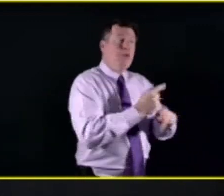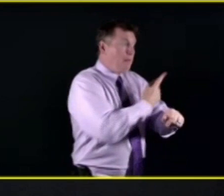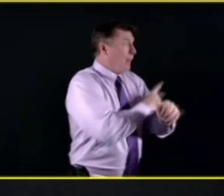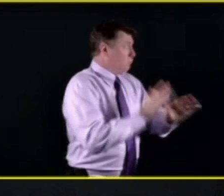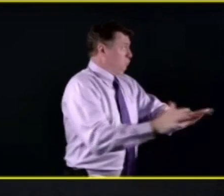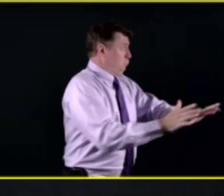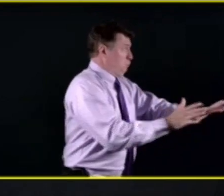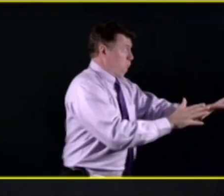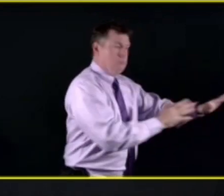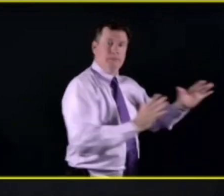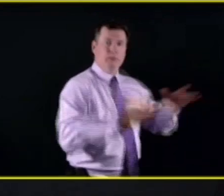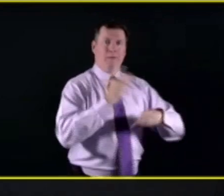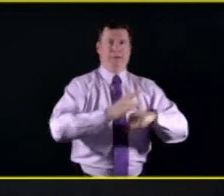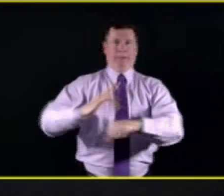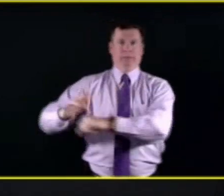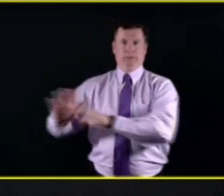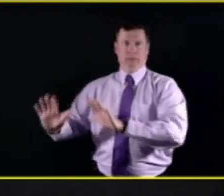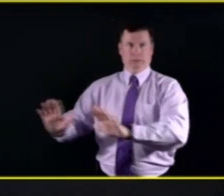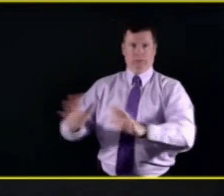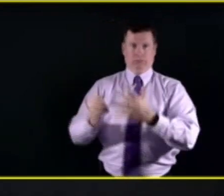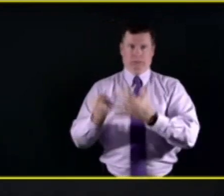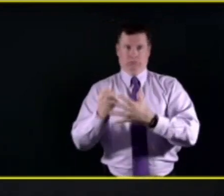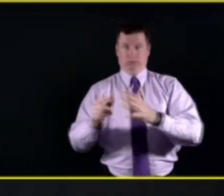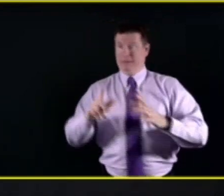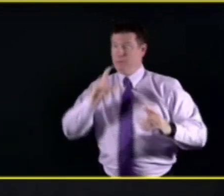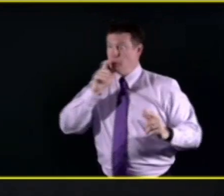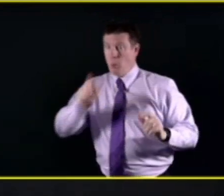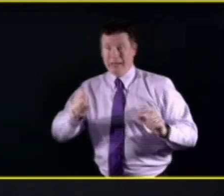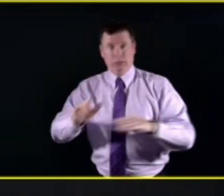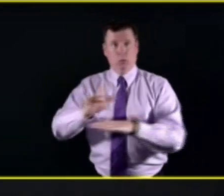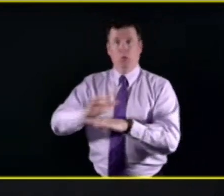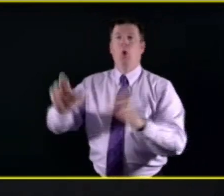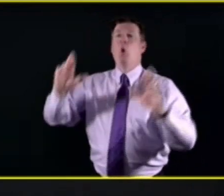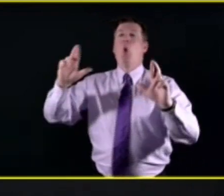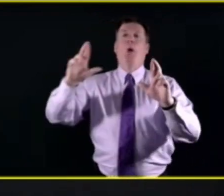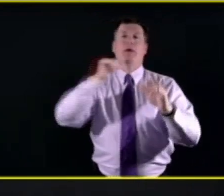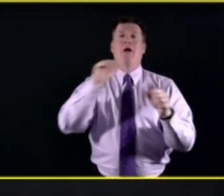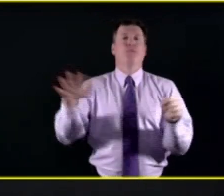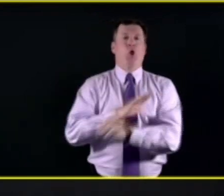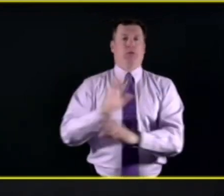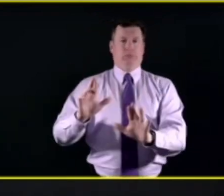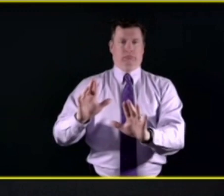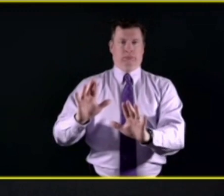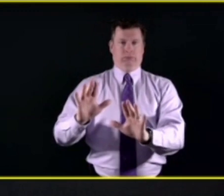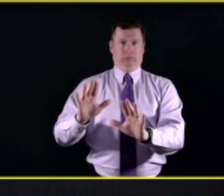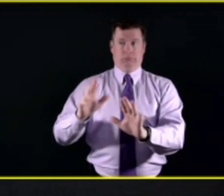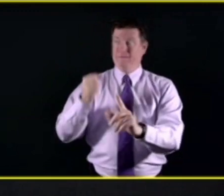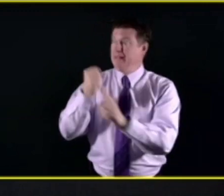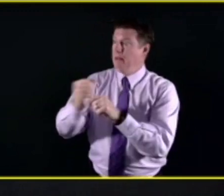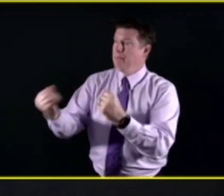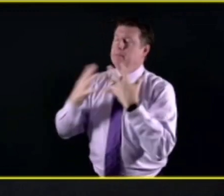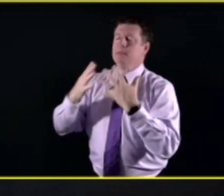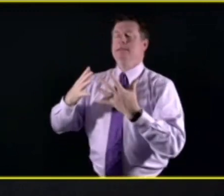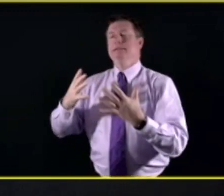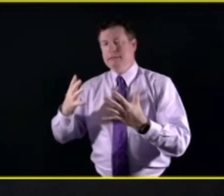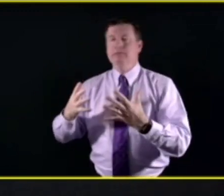that sometimes you can't prevent everything. So our goal is simply to be prepared. Is that a